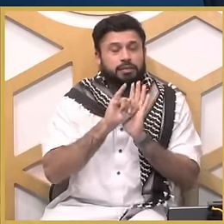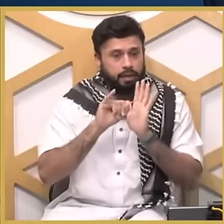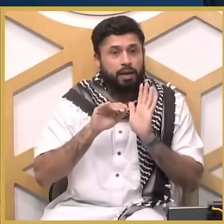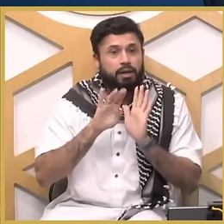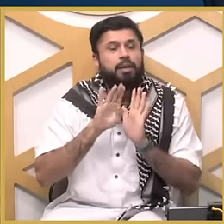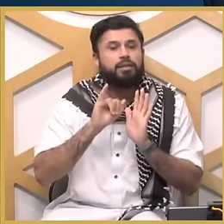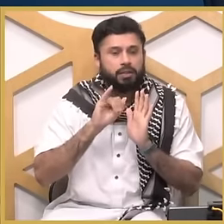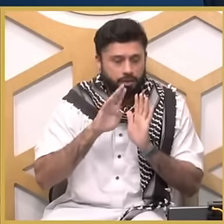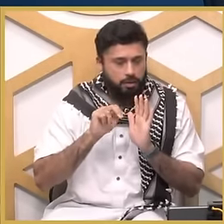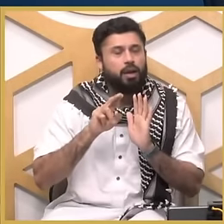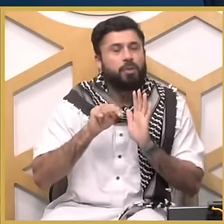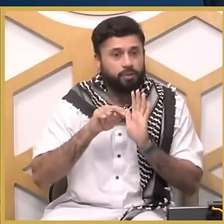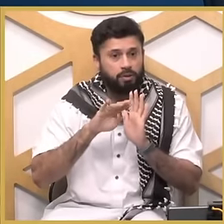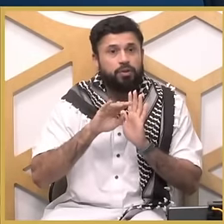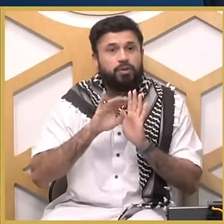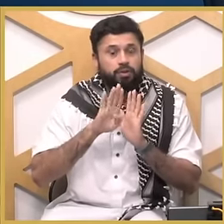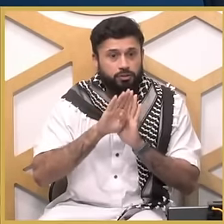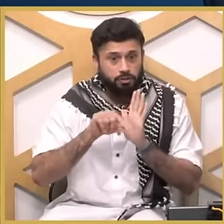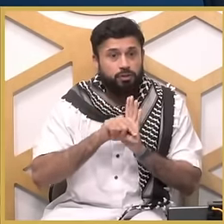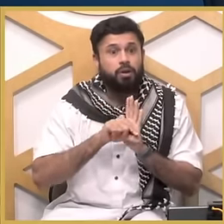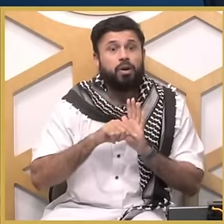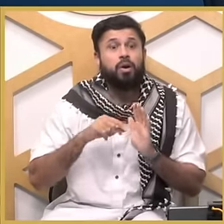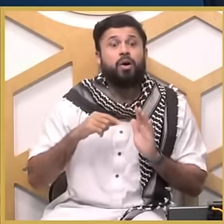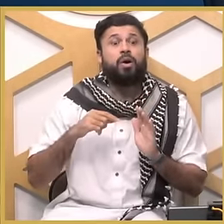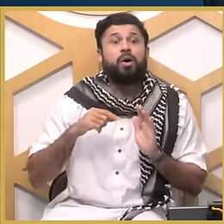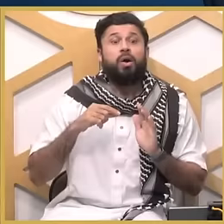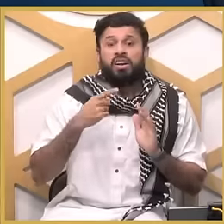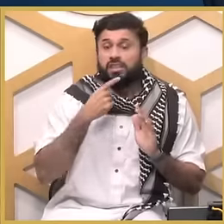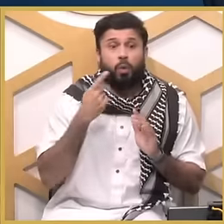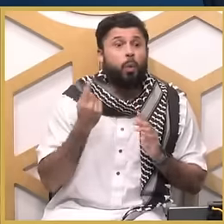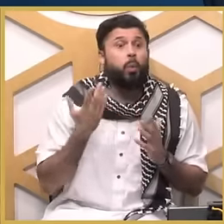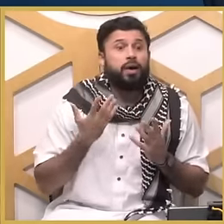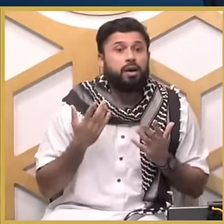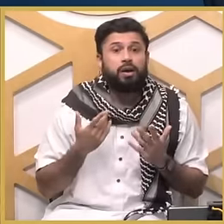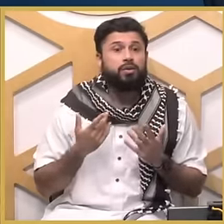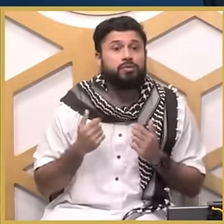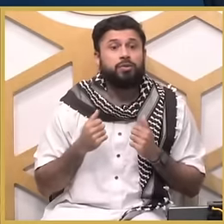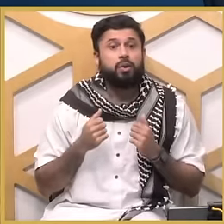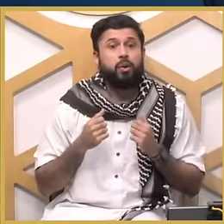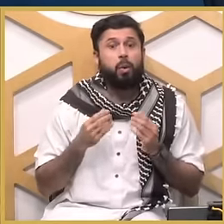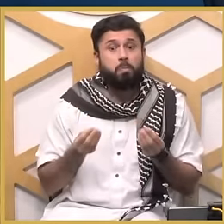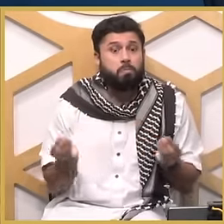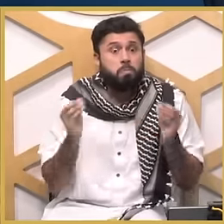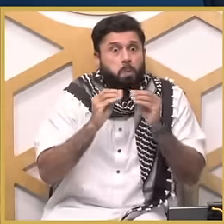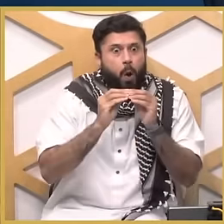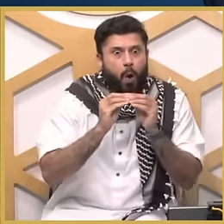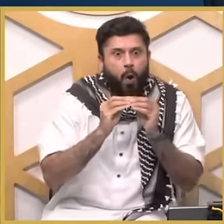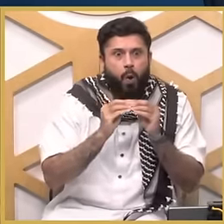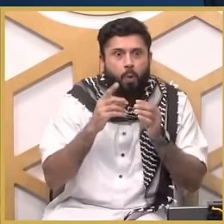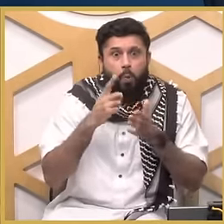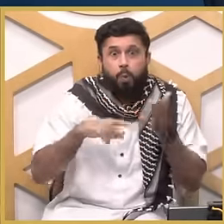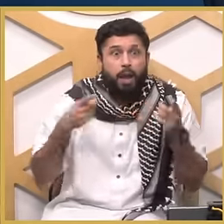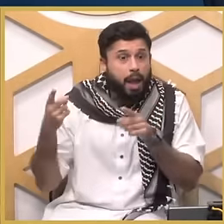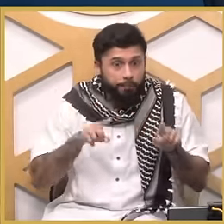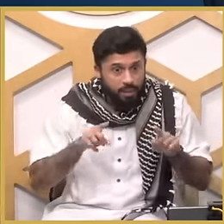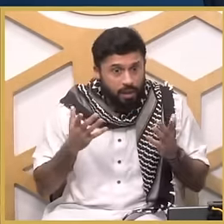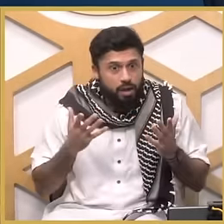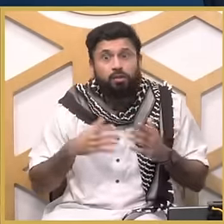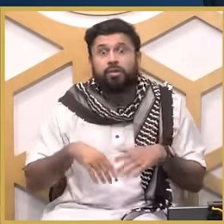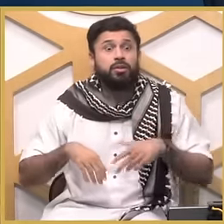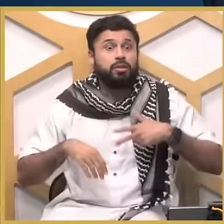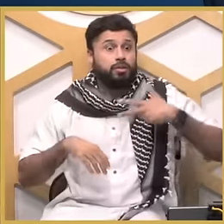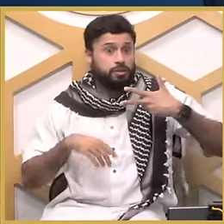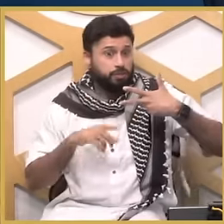realm of ihsan, where would you go? Hopefully, the realm of iman is still a higher degree than Islam. But then that's when he brings hadith in